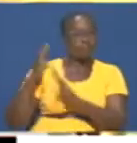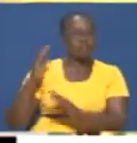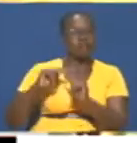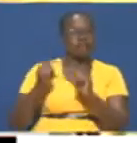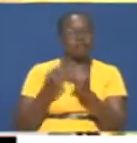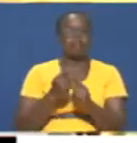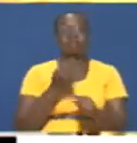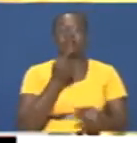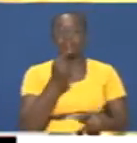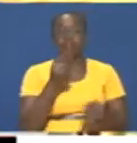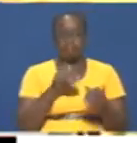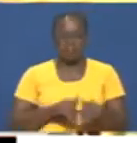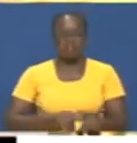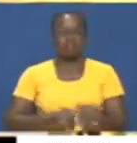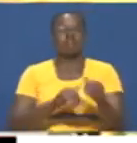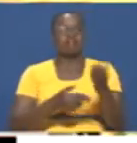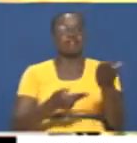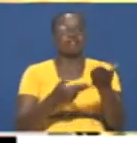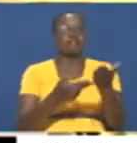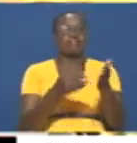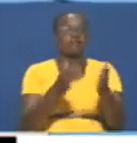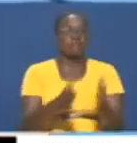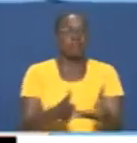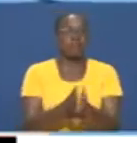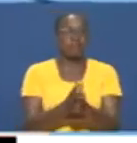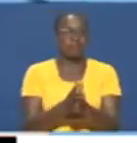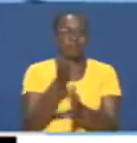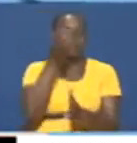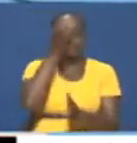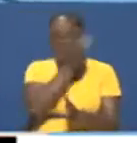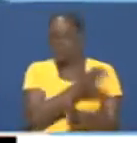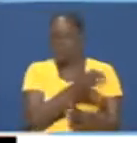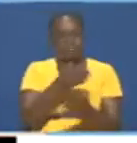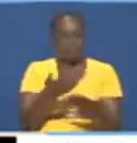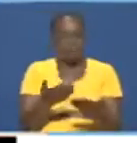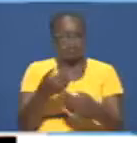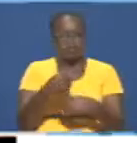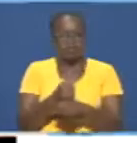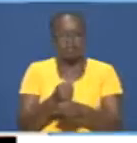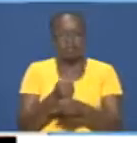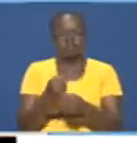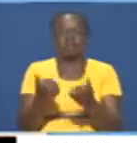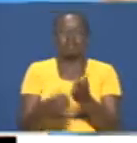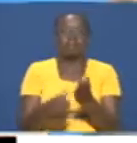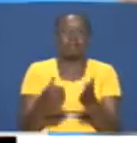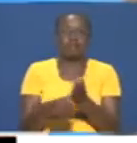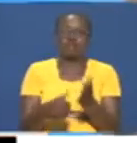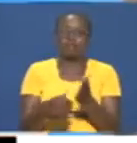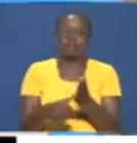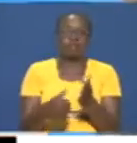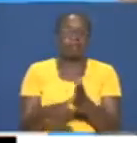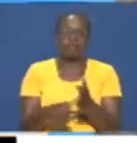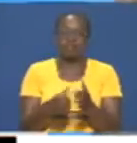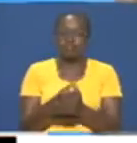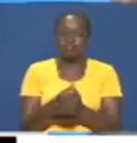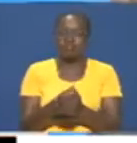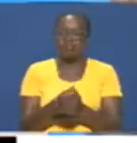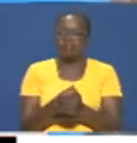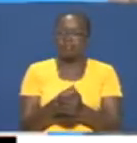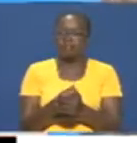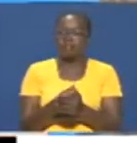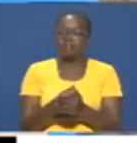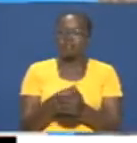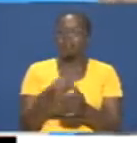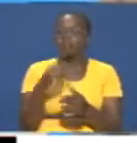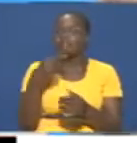to pursue those technicians whose negligence has been causing continued school fires. Elungata made the remarks